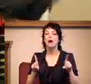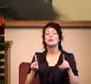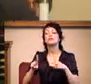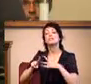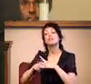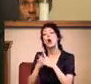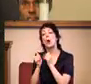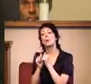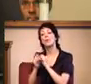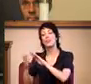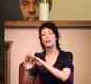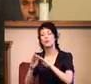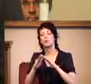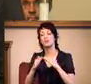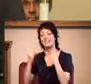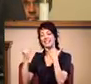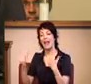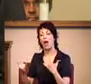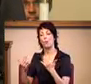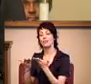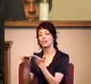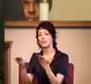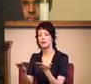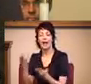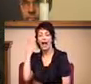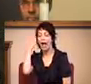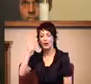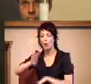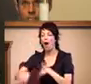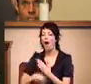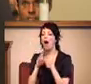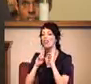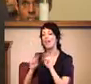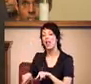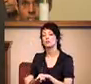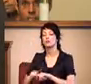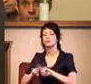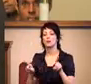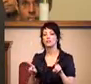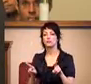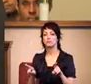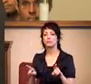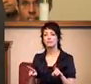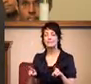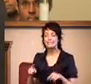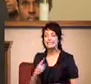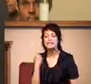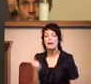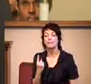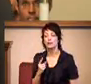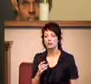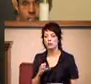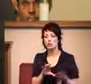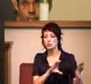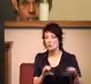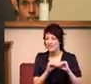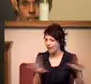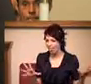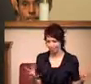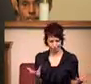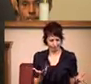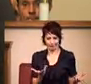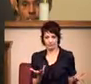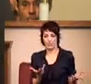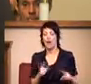that it is within our hearts to do something, because doing nothing ain't going to have any of it happen. But allowing ourselves